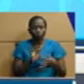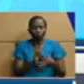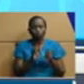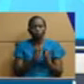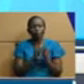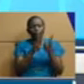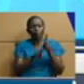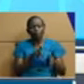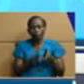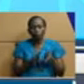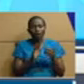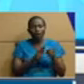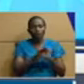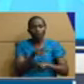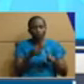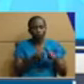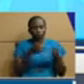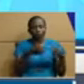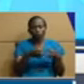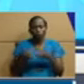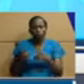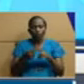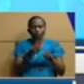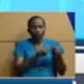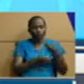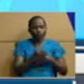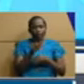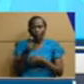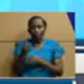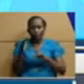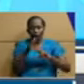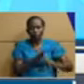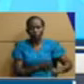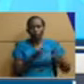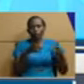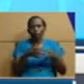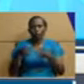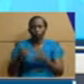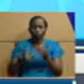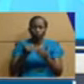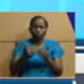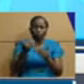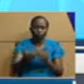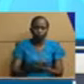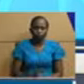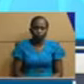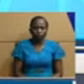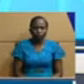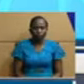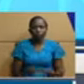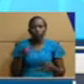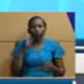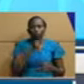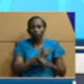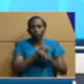individuals and groups from the income shocks and other vulnerabilities that may befall them from time to time. Now, social